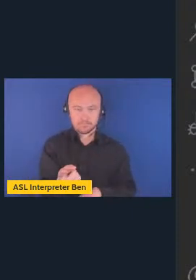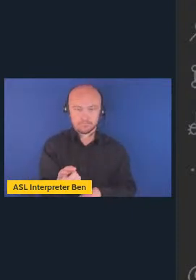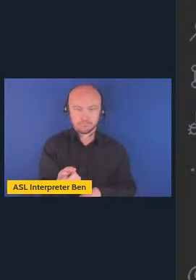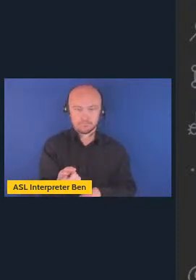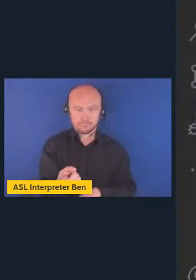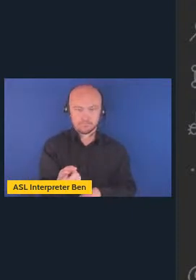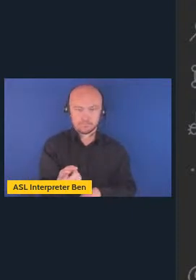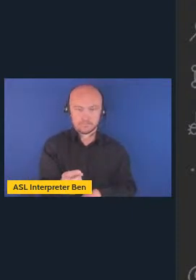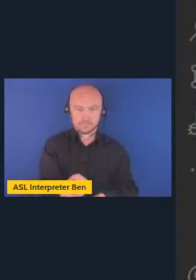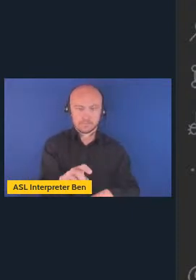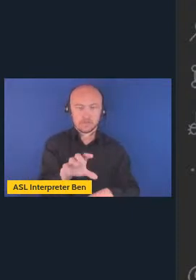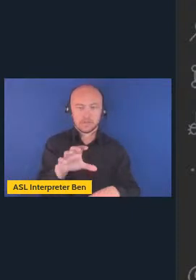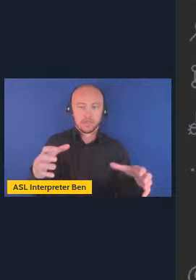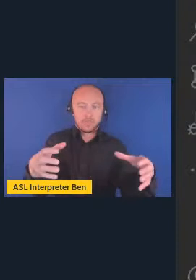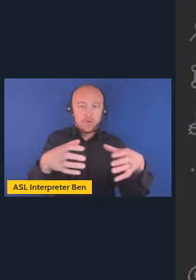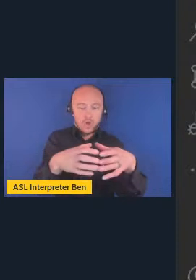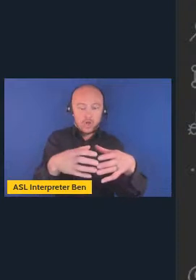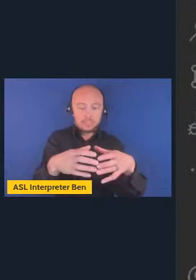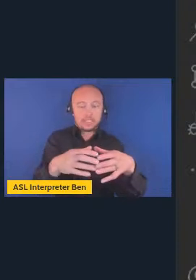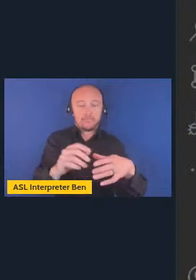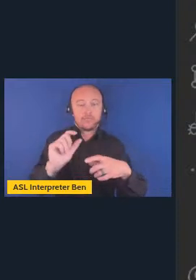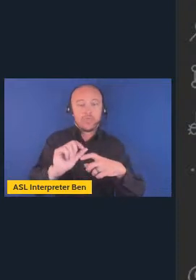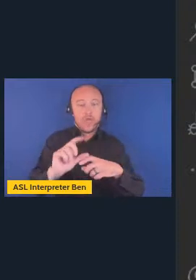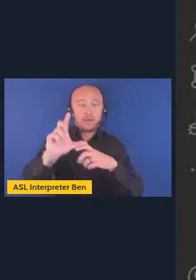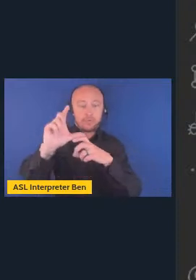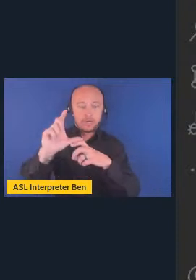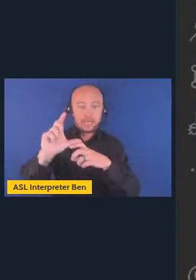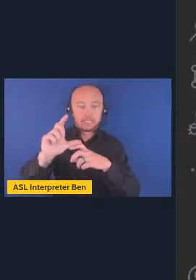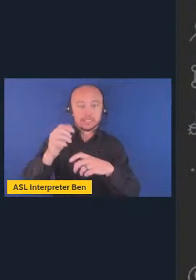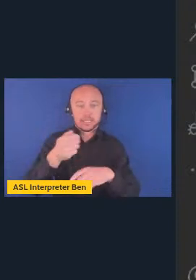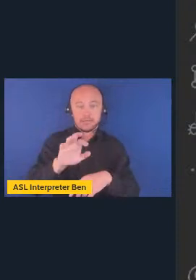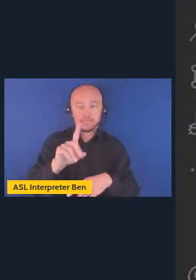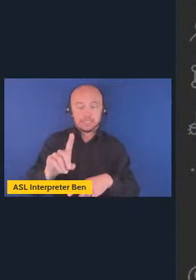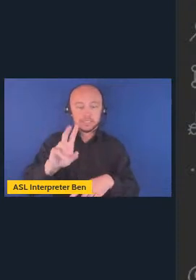the content of uppercase is ABCD2.